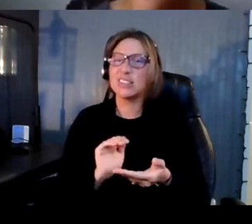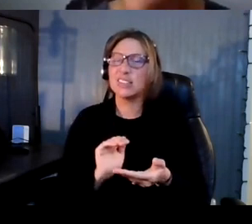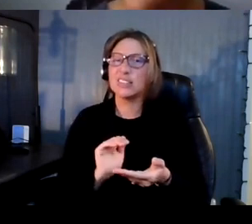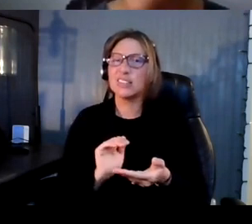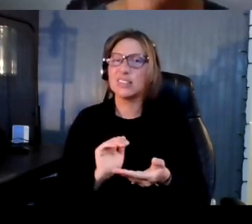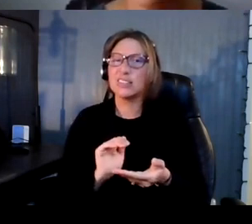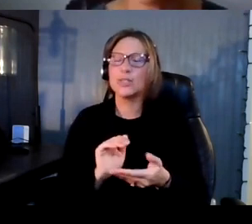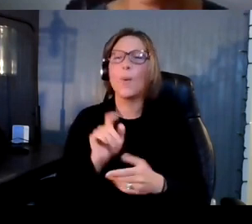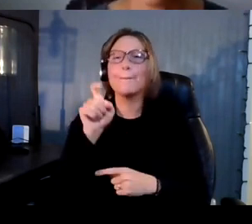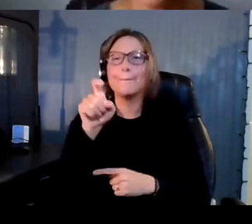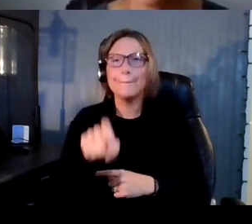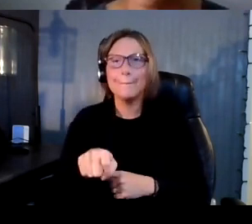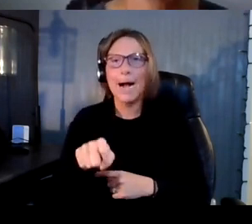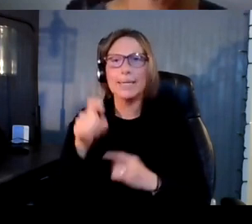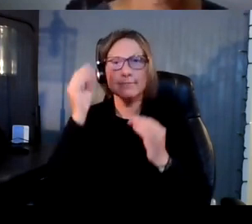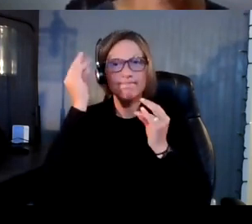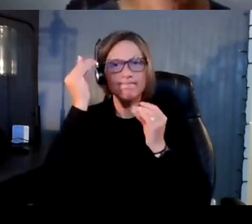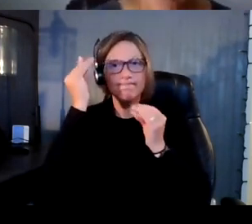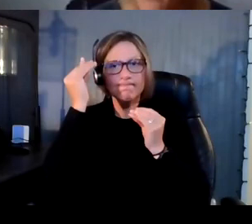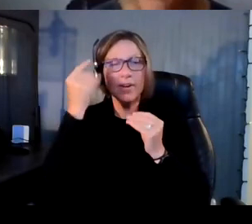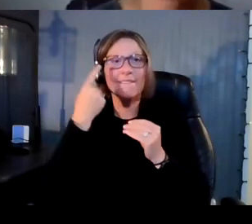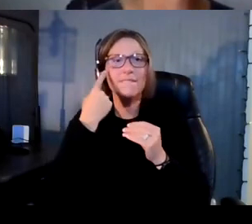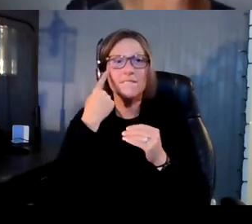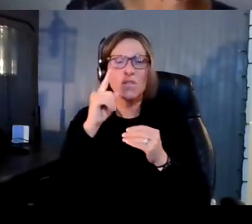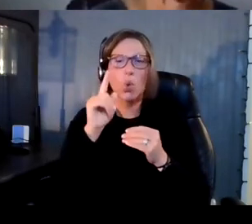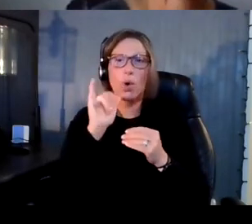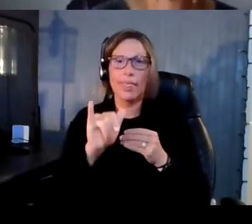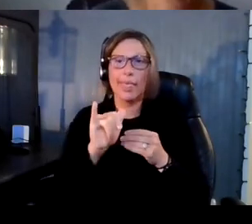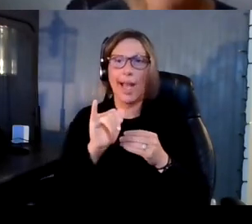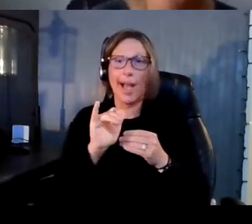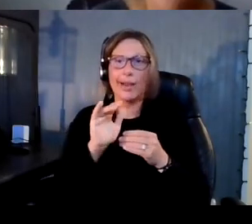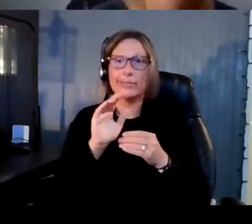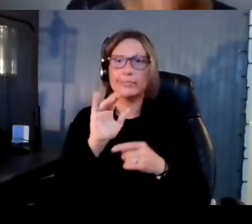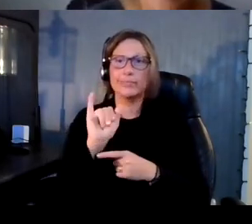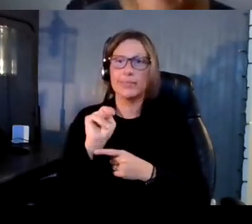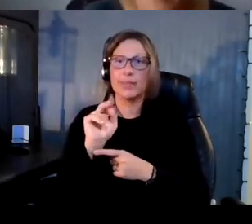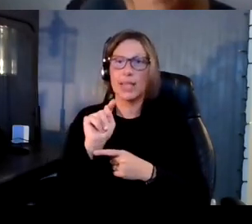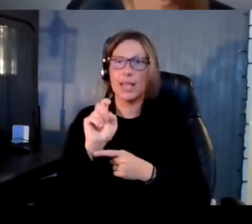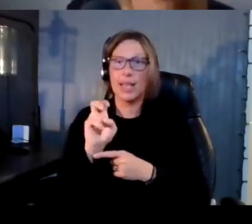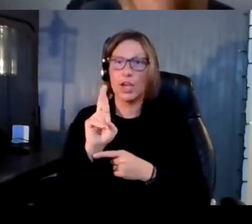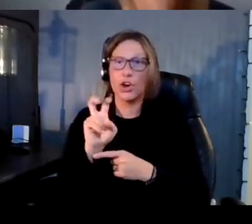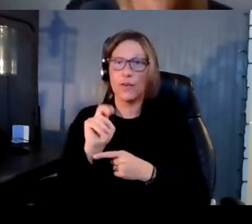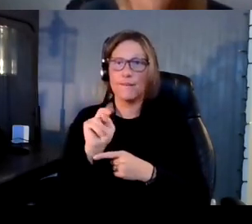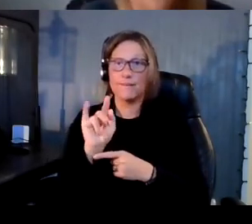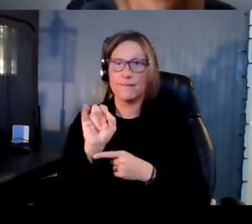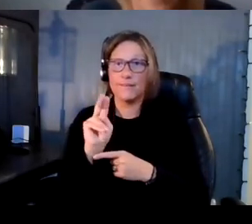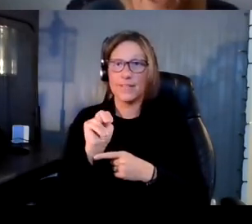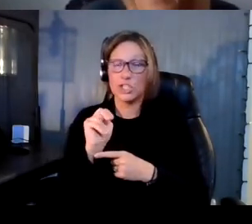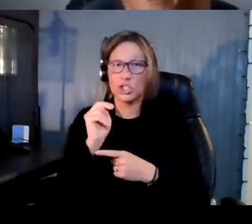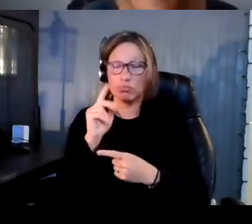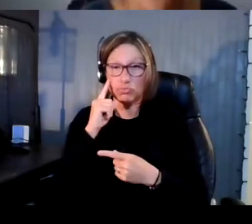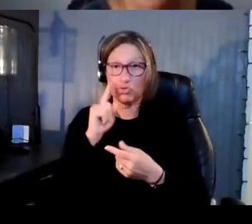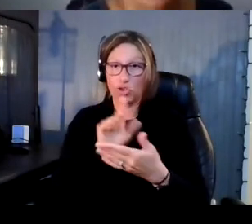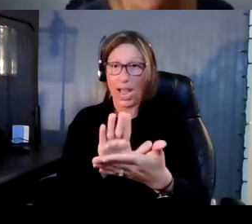an intervention strategy, especially with these lower levels. But this is something, routines are something that I